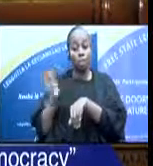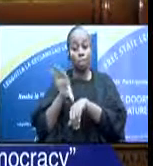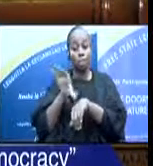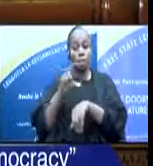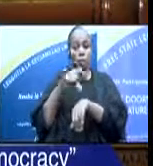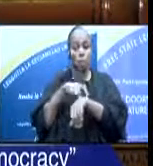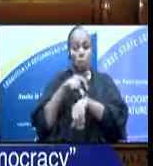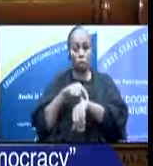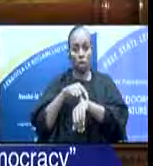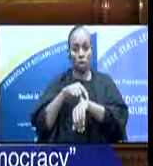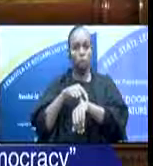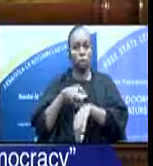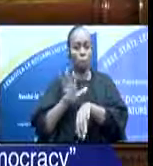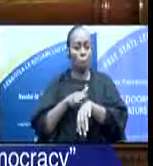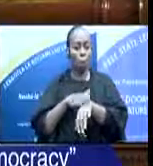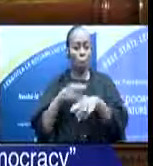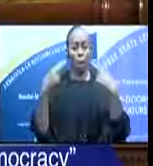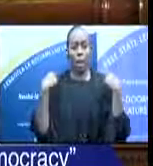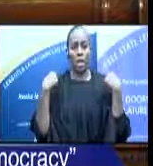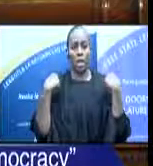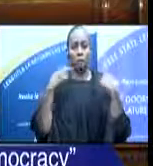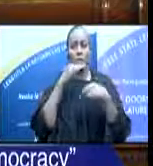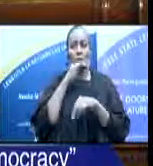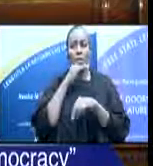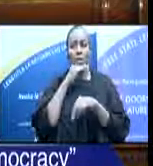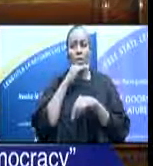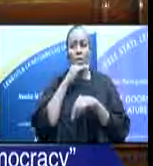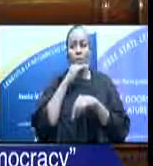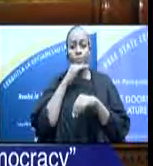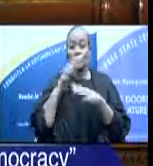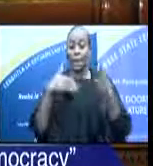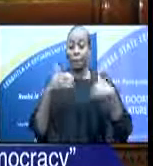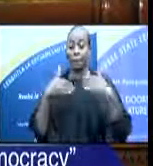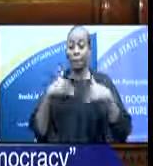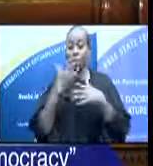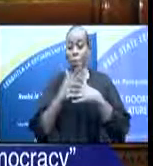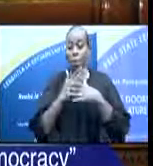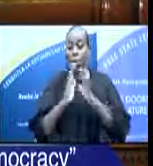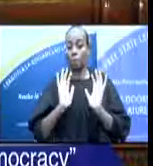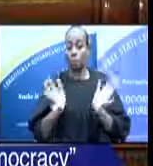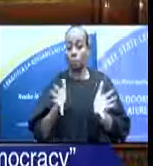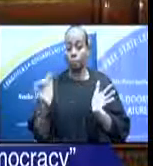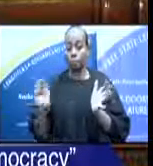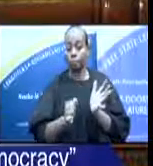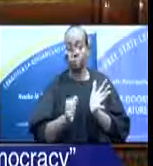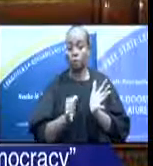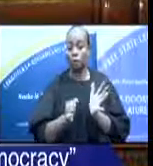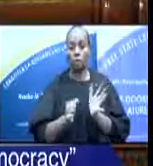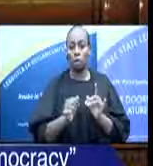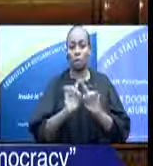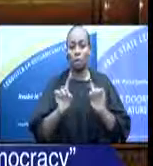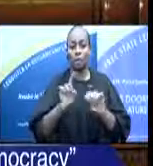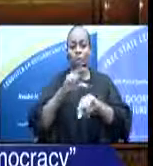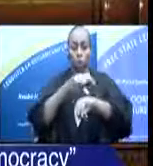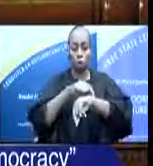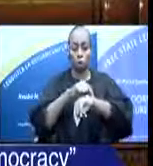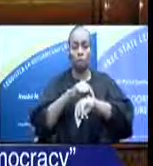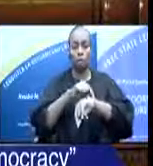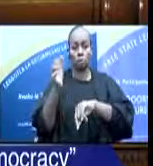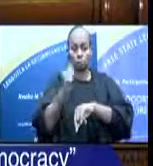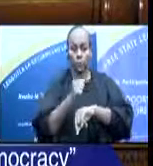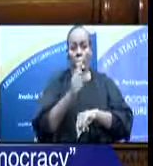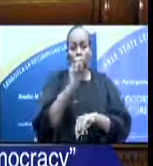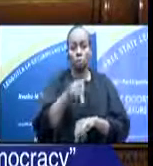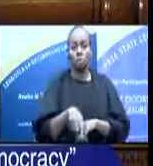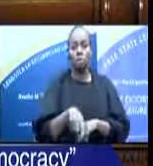and nurses, MEC, not for top of the food chain administrative personnel. On that note, MEC,